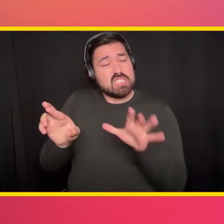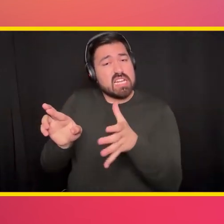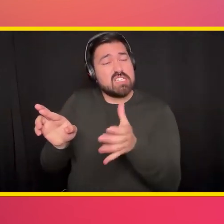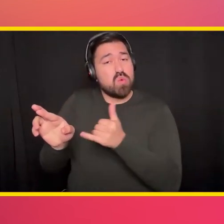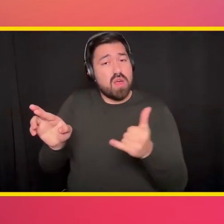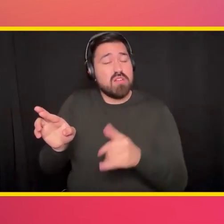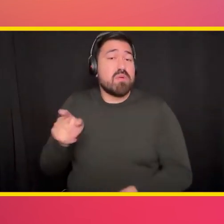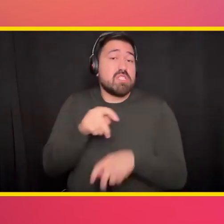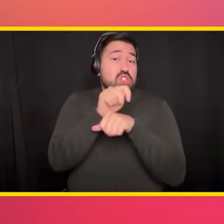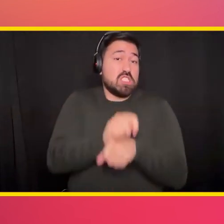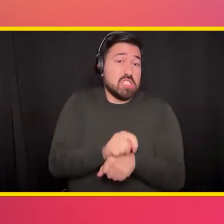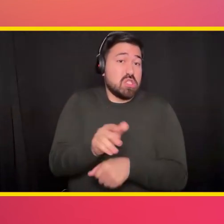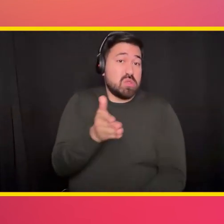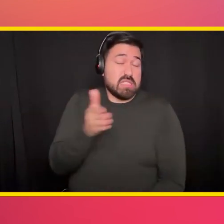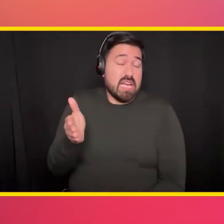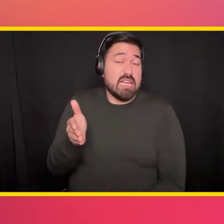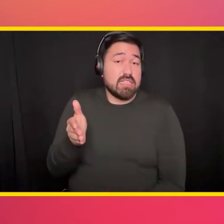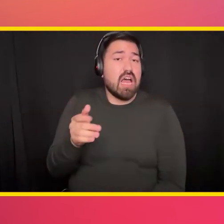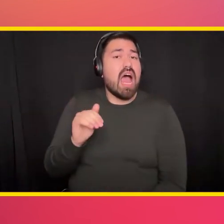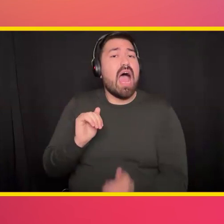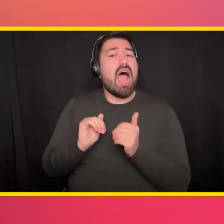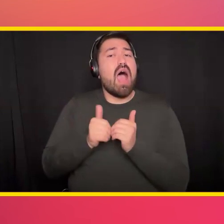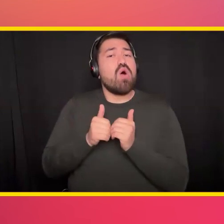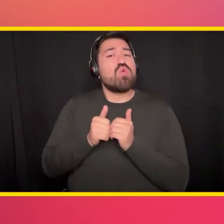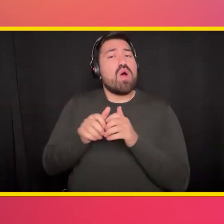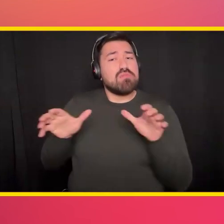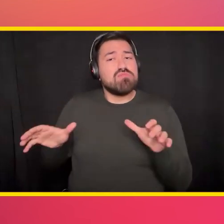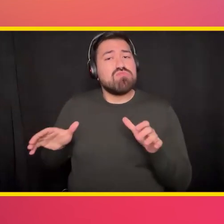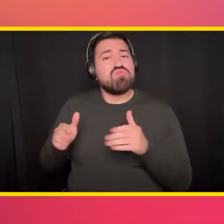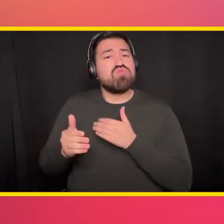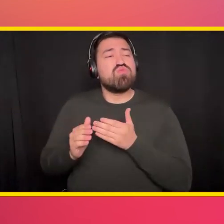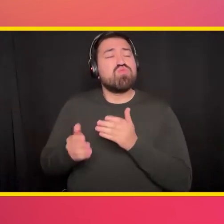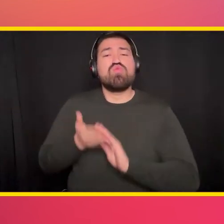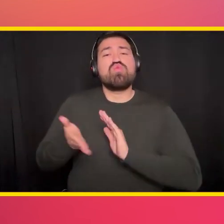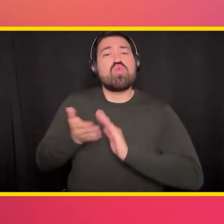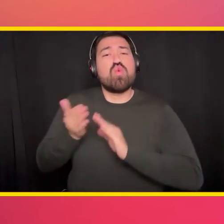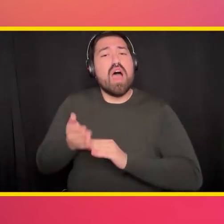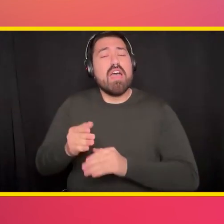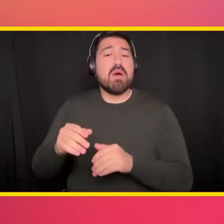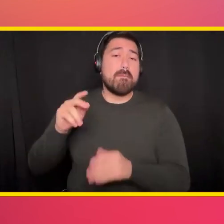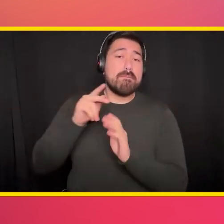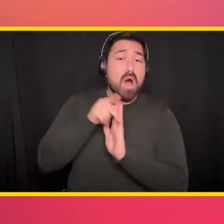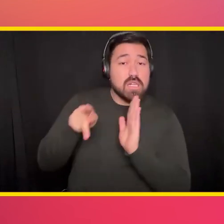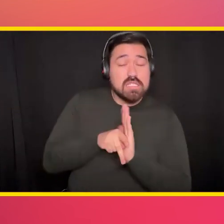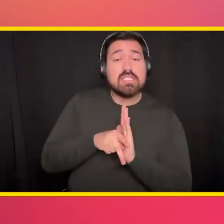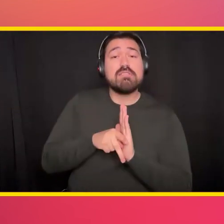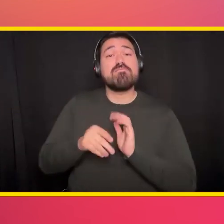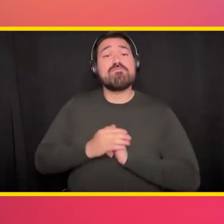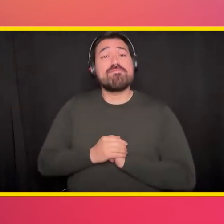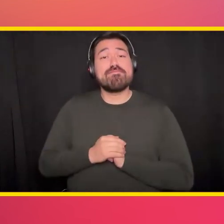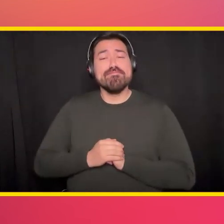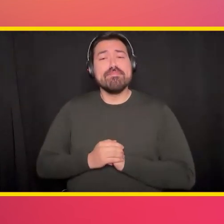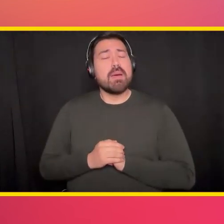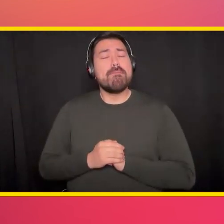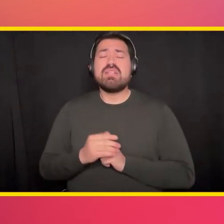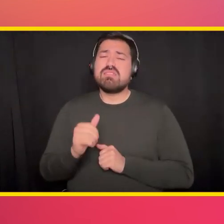a traditional, what is like, how do I drive policy? Um, that's what's happening here. And so because of that, not only have